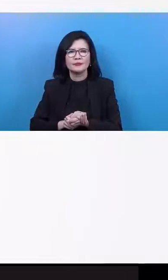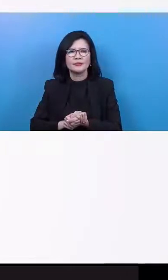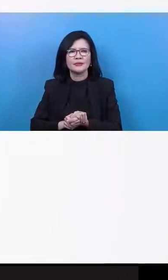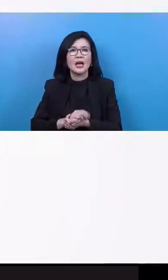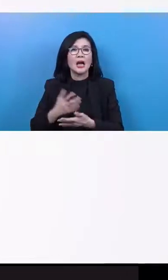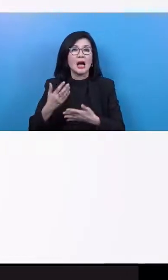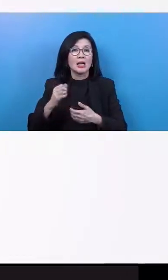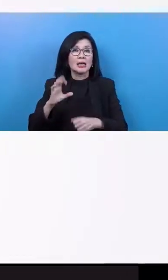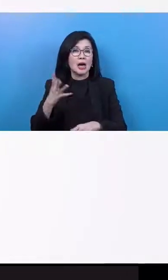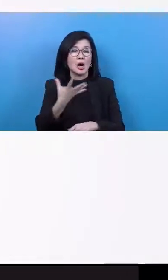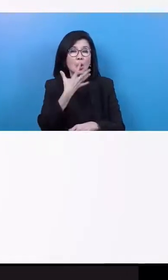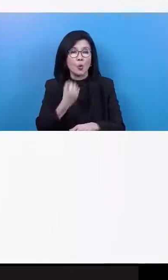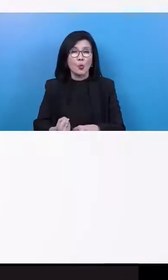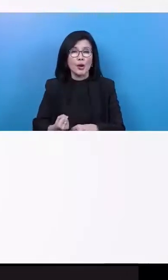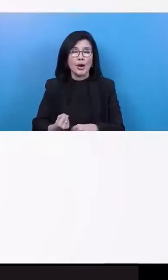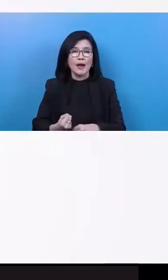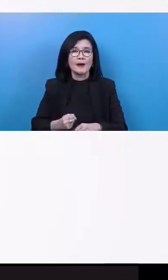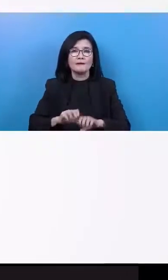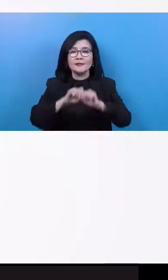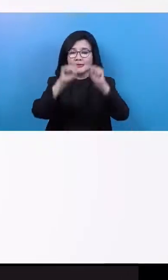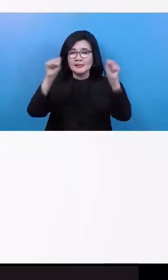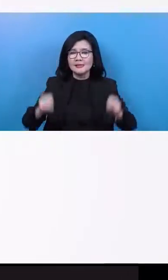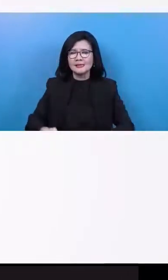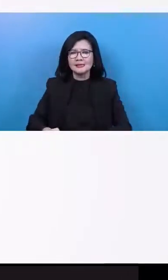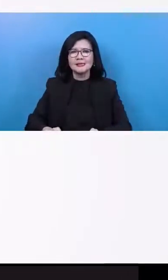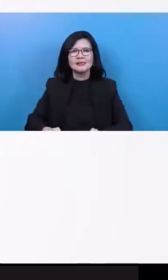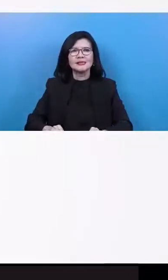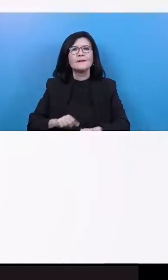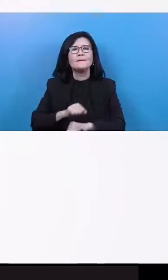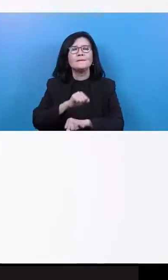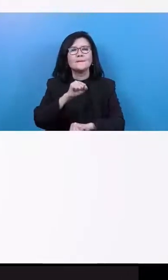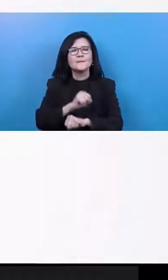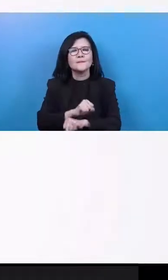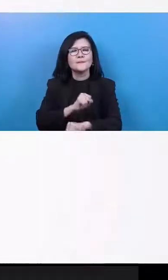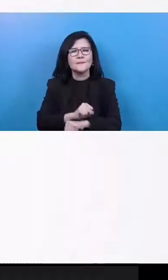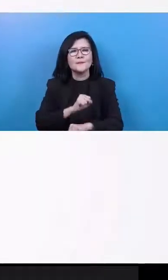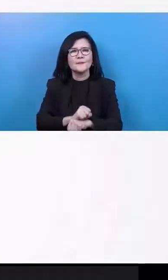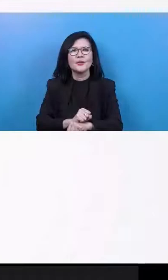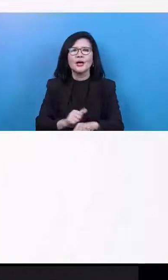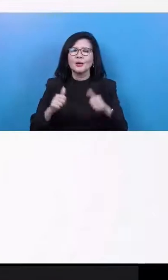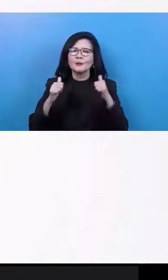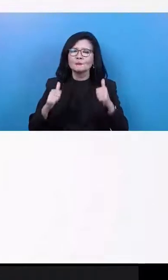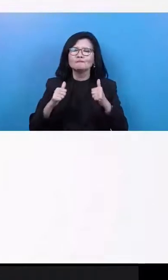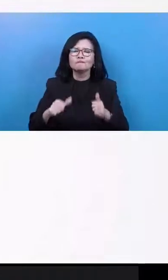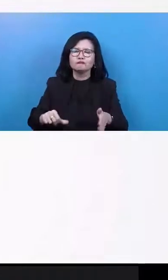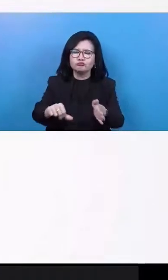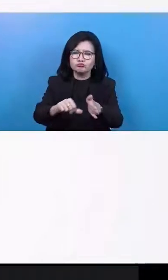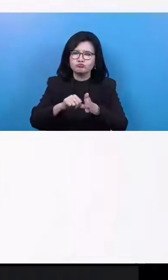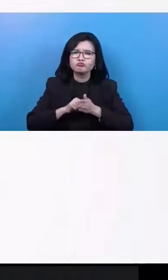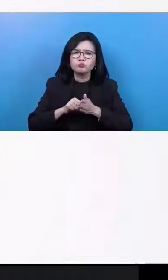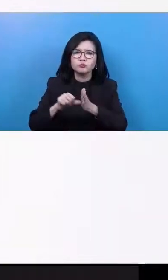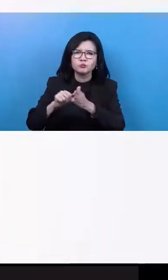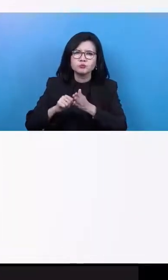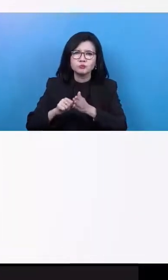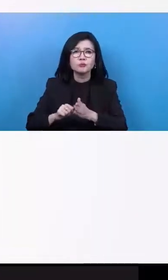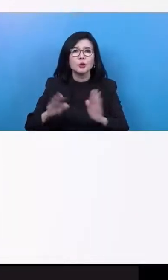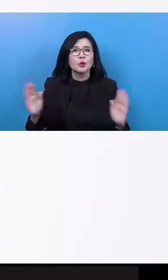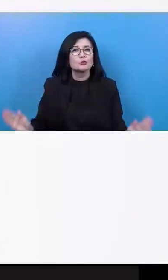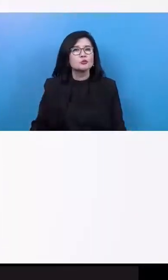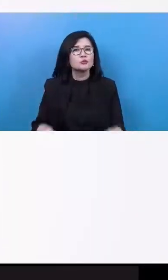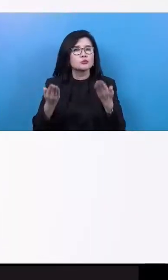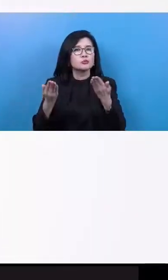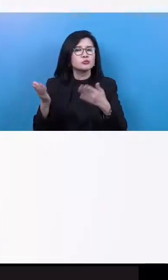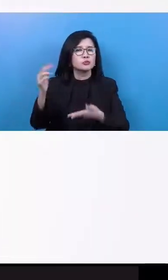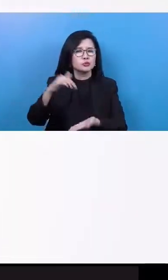got frameworks that are actually helping us to be able to recover, and the next steps are actually